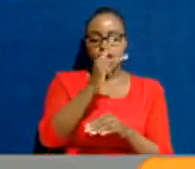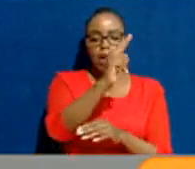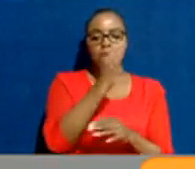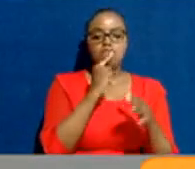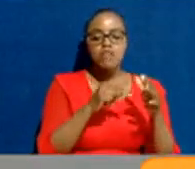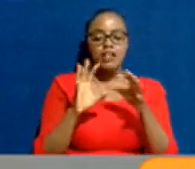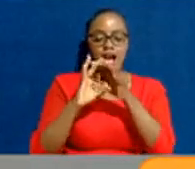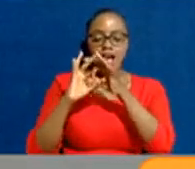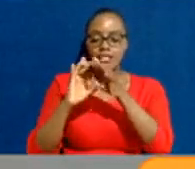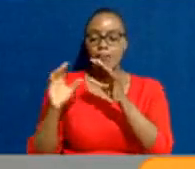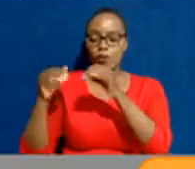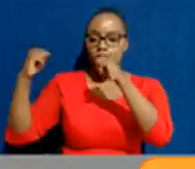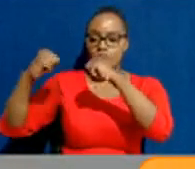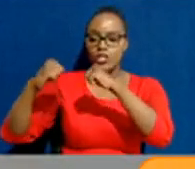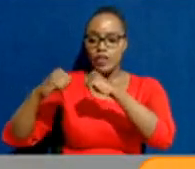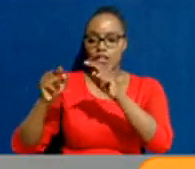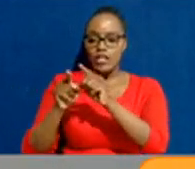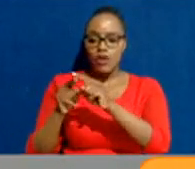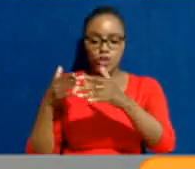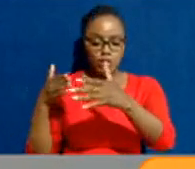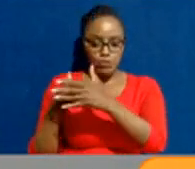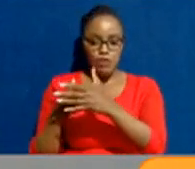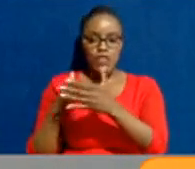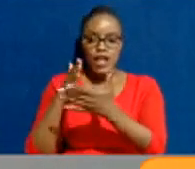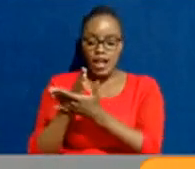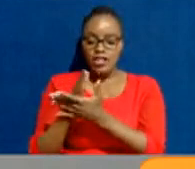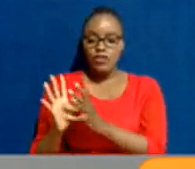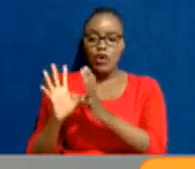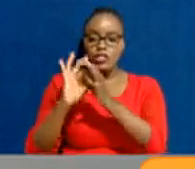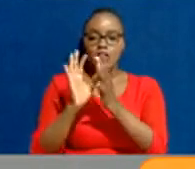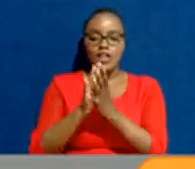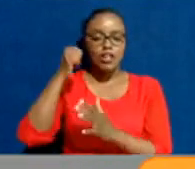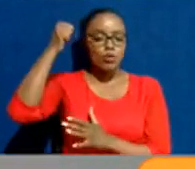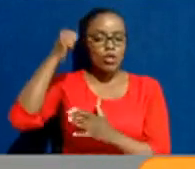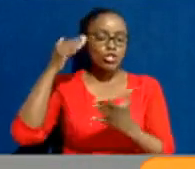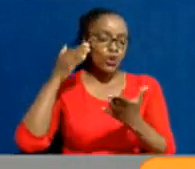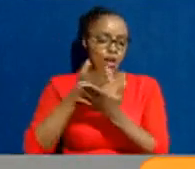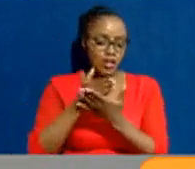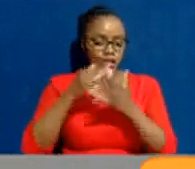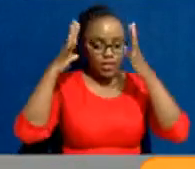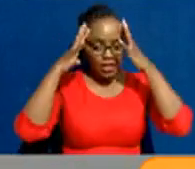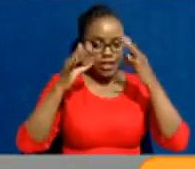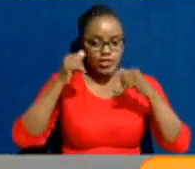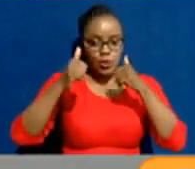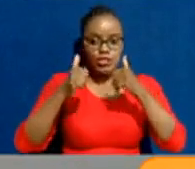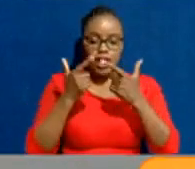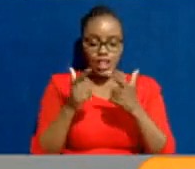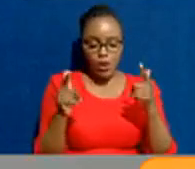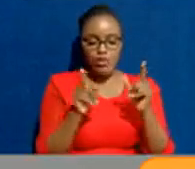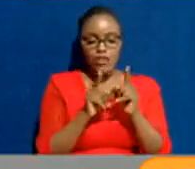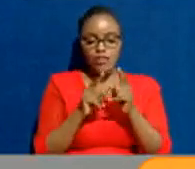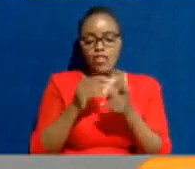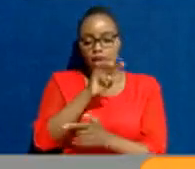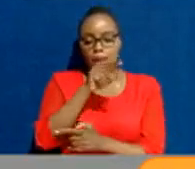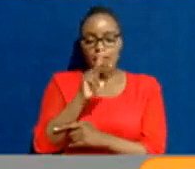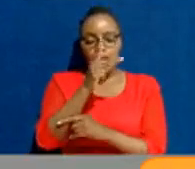claiming the Azimio coalition agreement was prohibitive to rights of association and political rights. The decision, which moved the number of legislators in